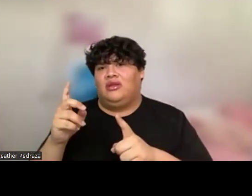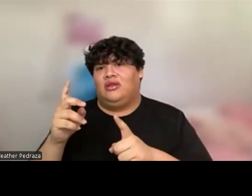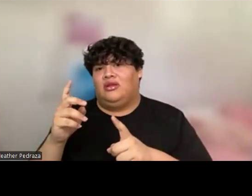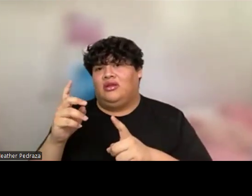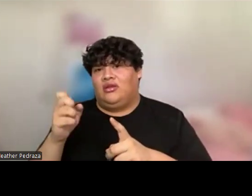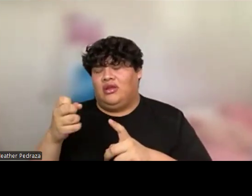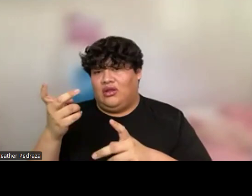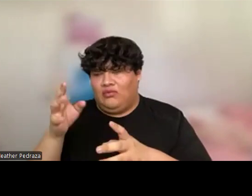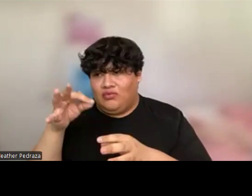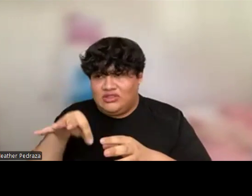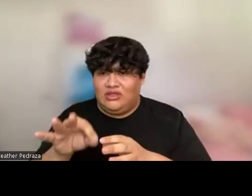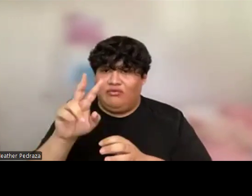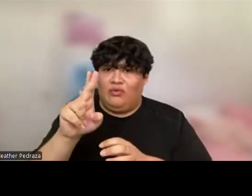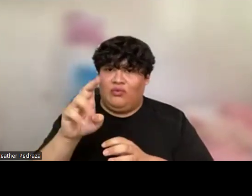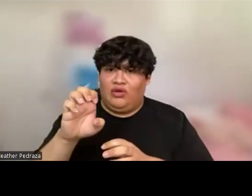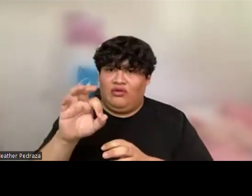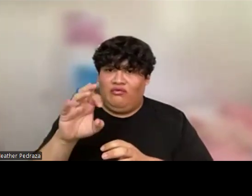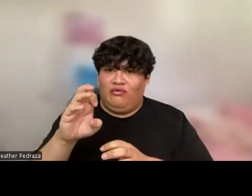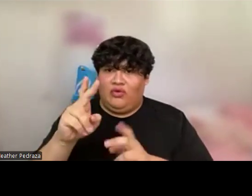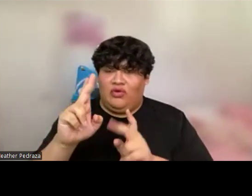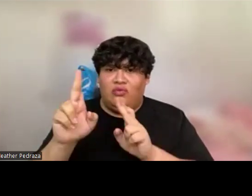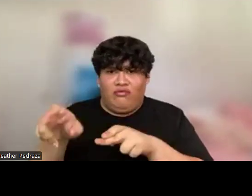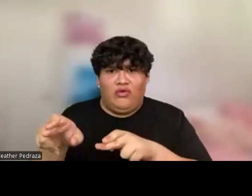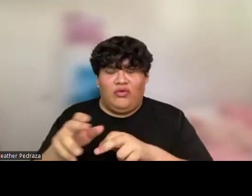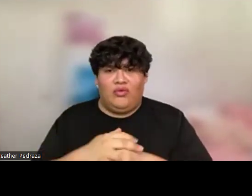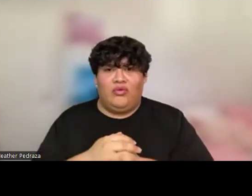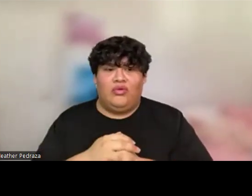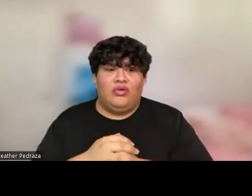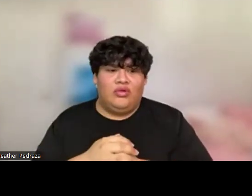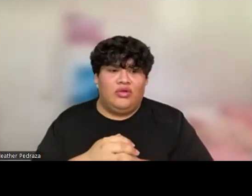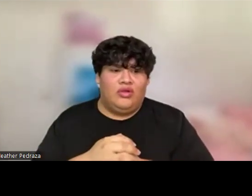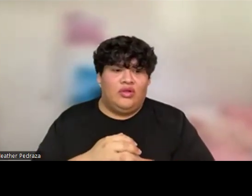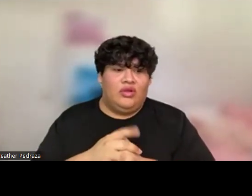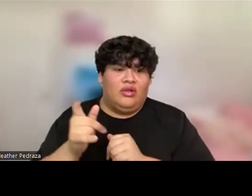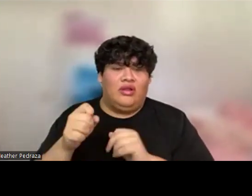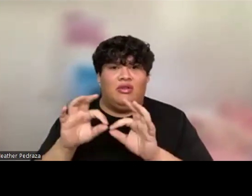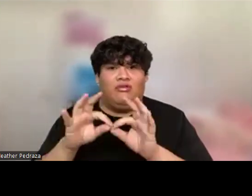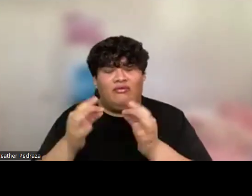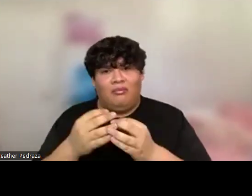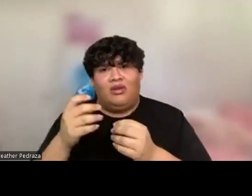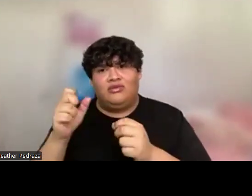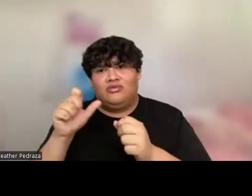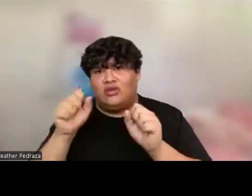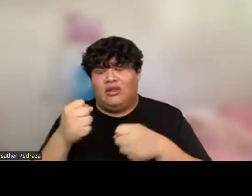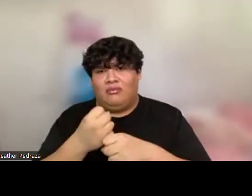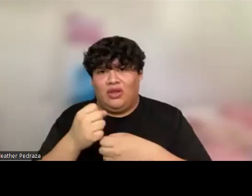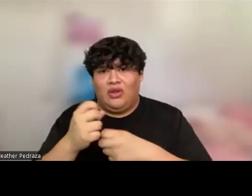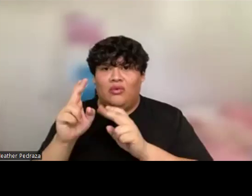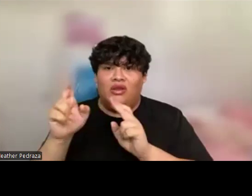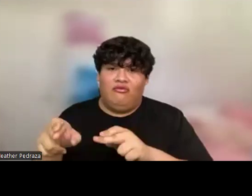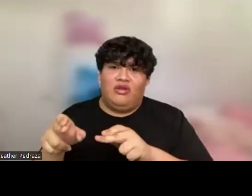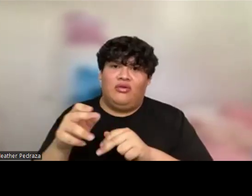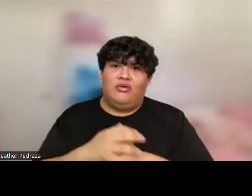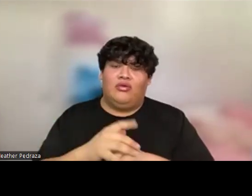a referral. There can be family members that make a referral, but as I mentioned, long-term care ombudsman